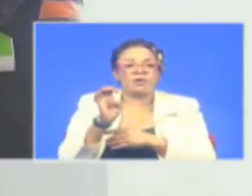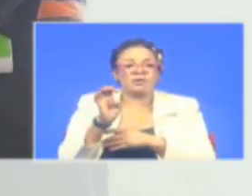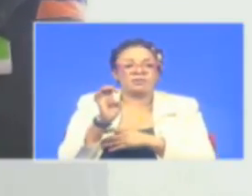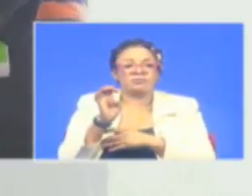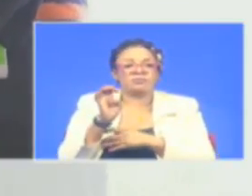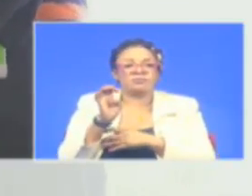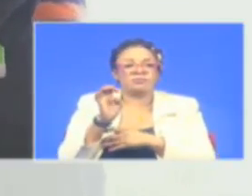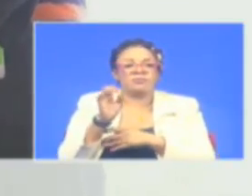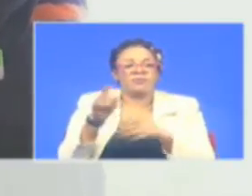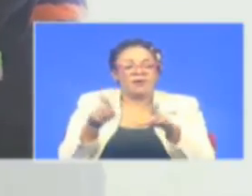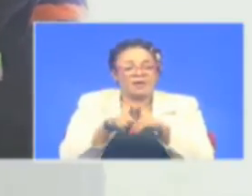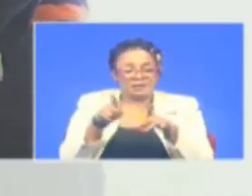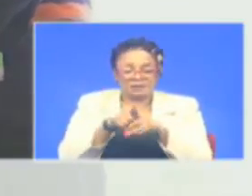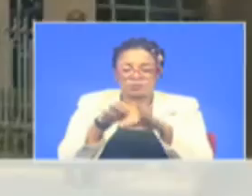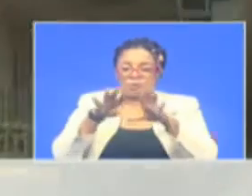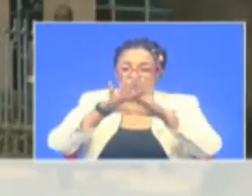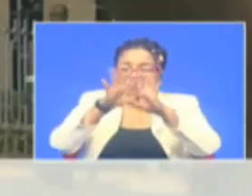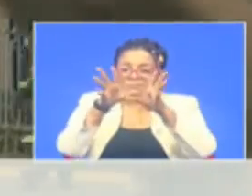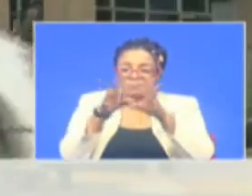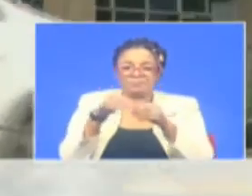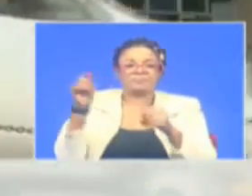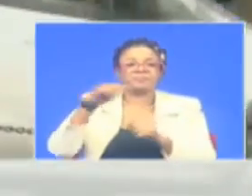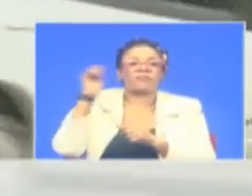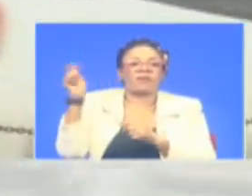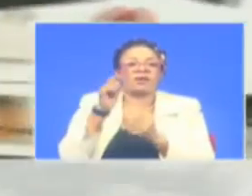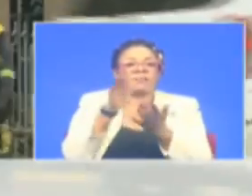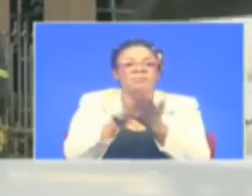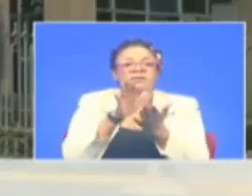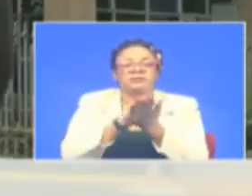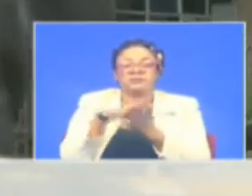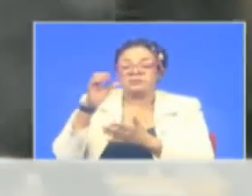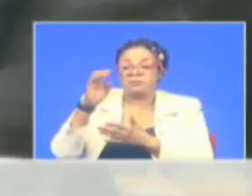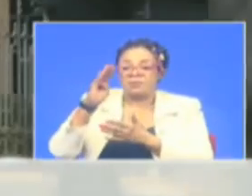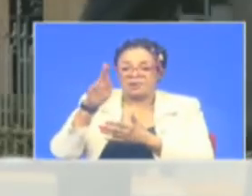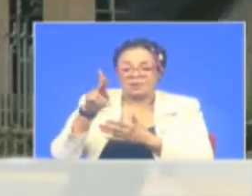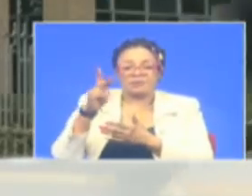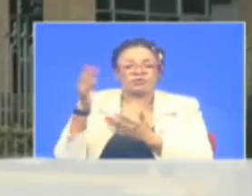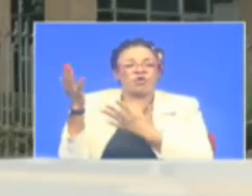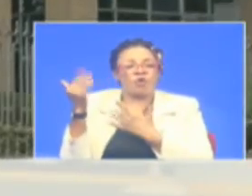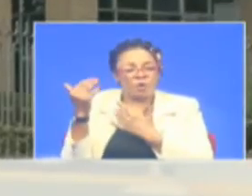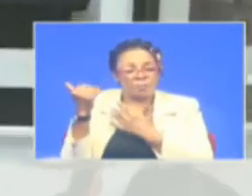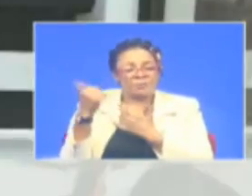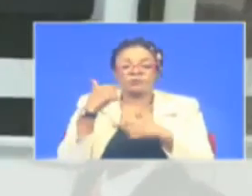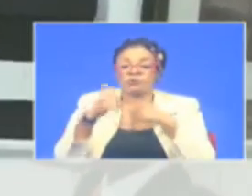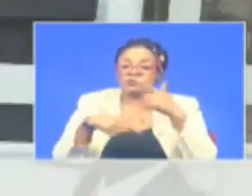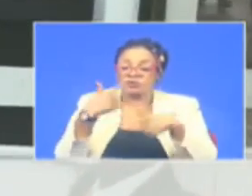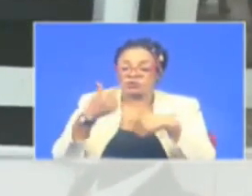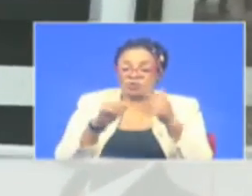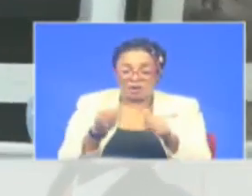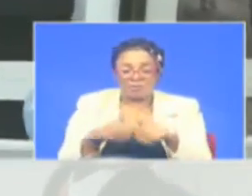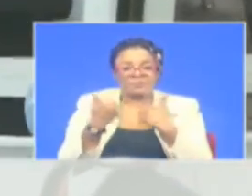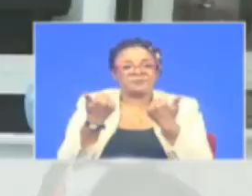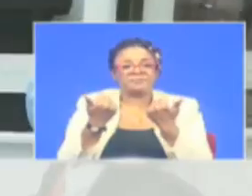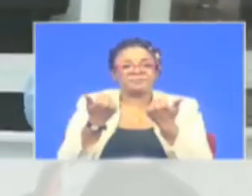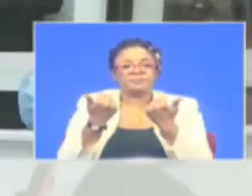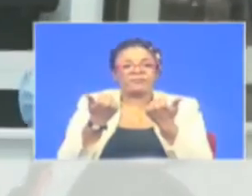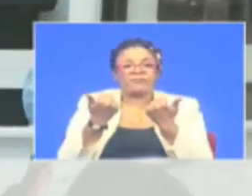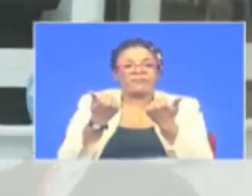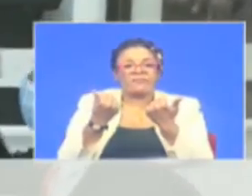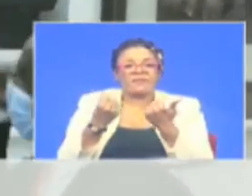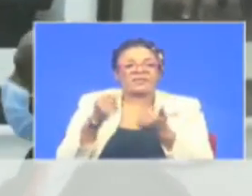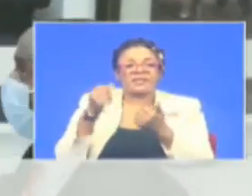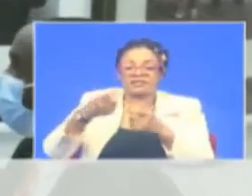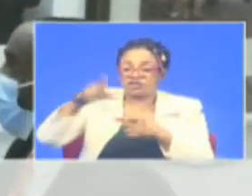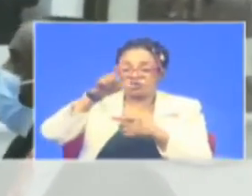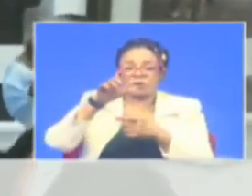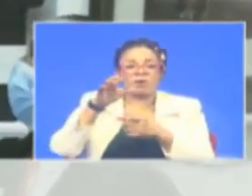Even as the consolidation of Kenyan banks that the Central Bank of Kenya had been hoping for continues to take place, the additional muscle that banks